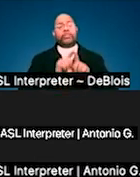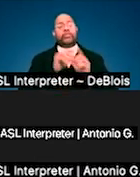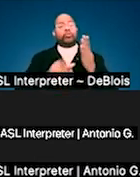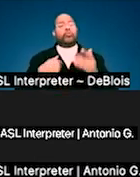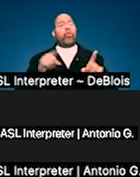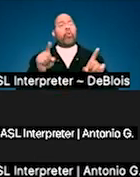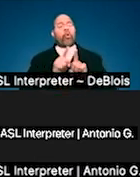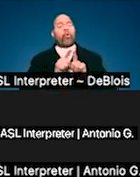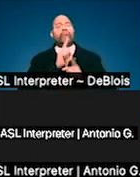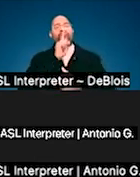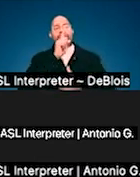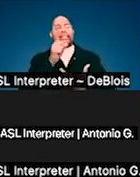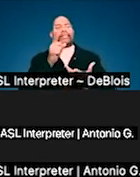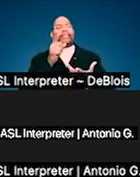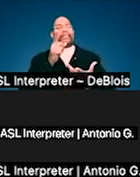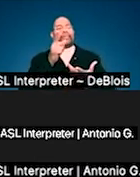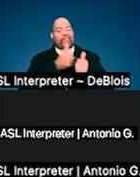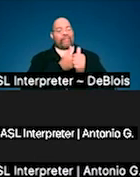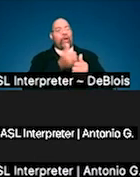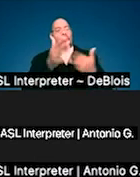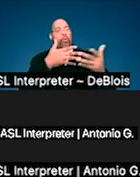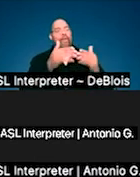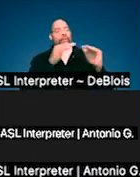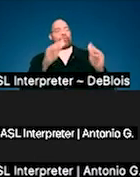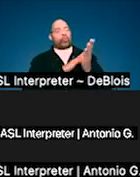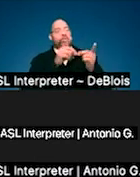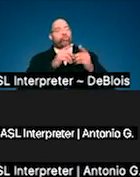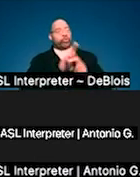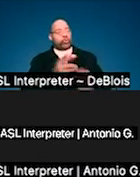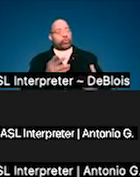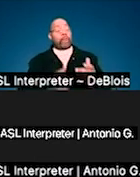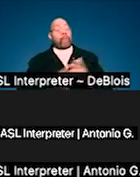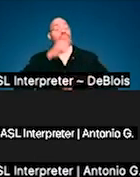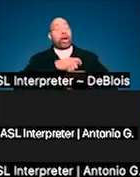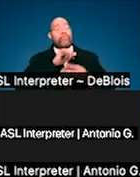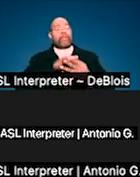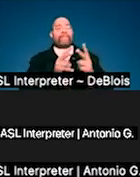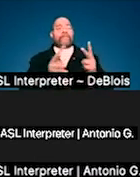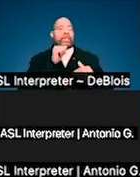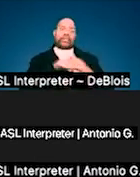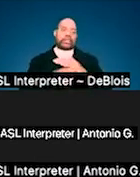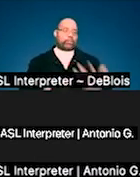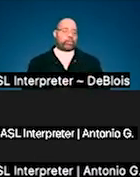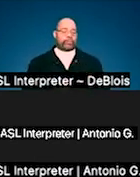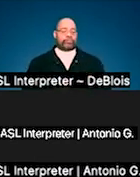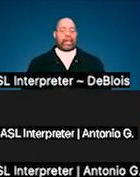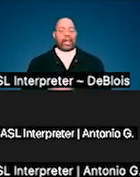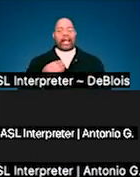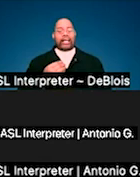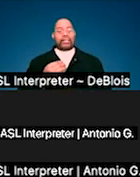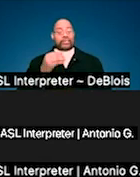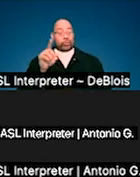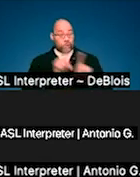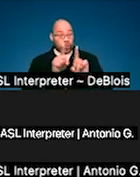at the mercy of whatever platform the school district uses. And majority of the time, that's very inaccessible. And not only that,